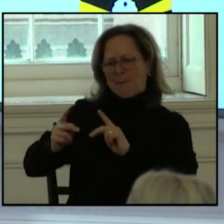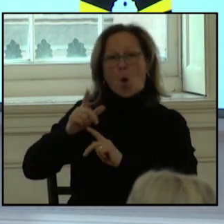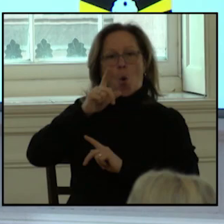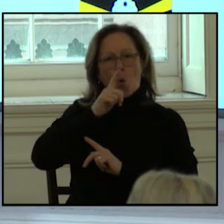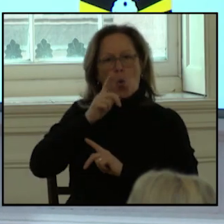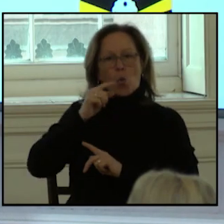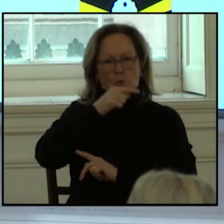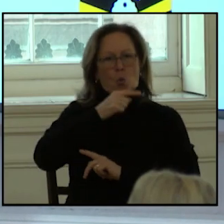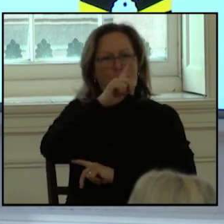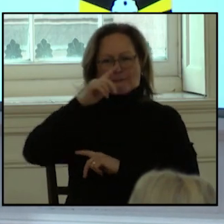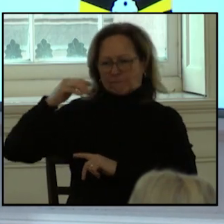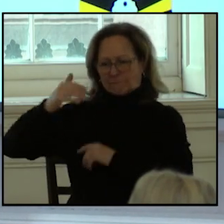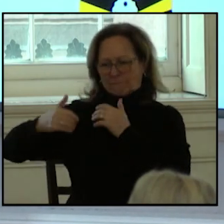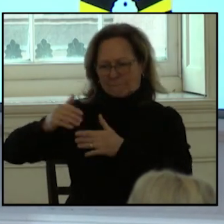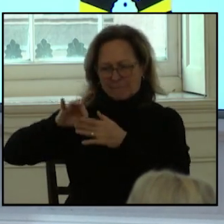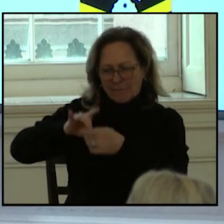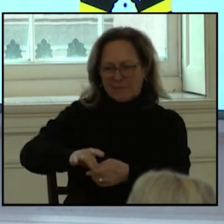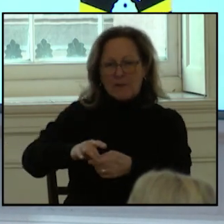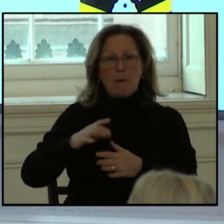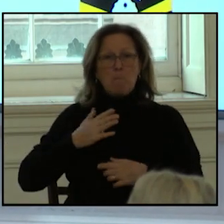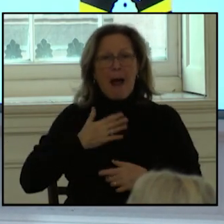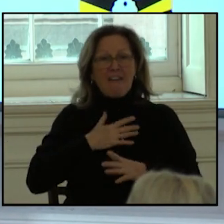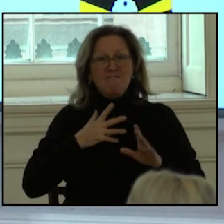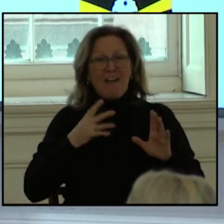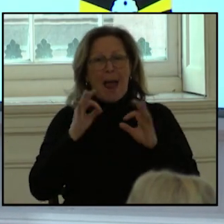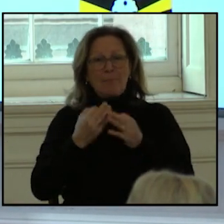to America during the 1800s.